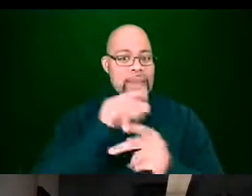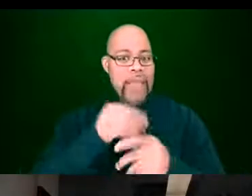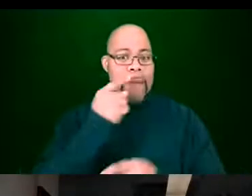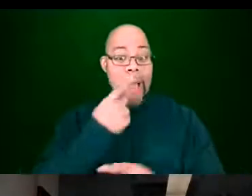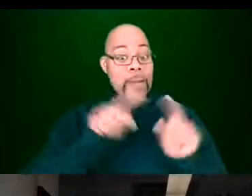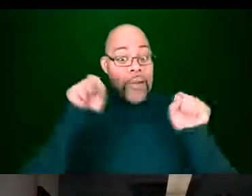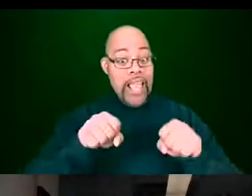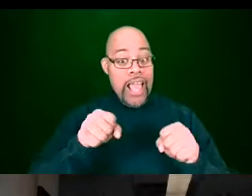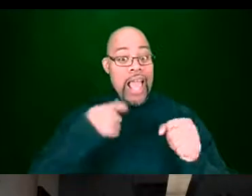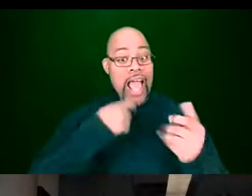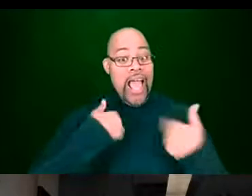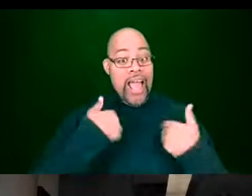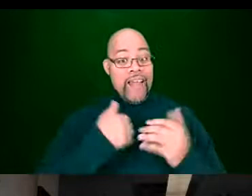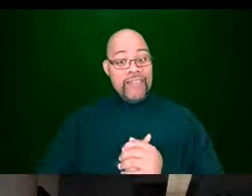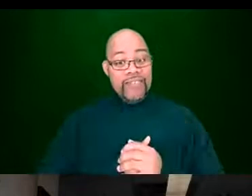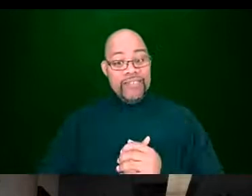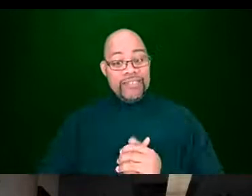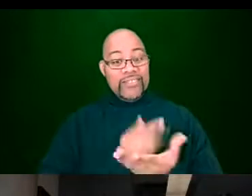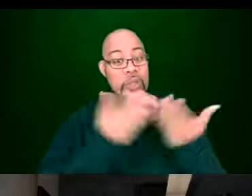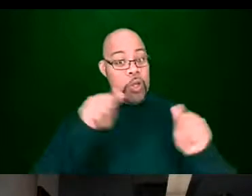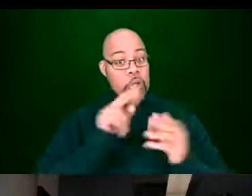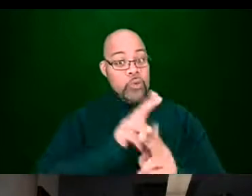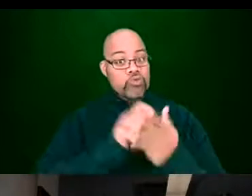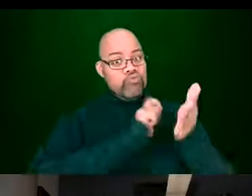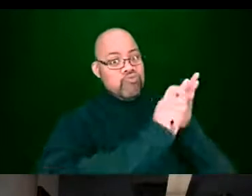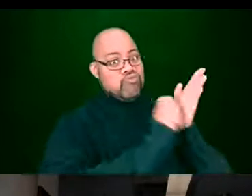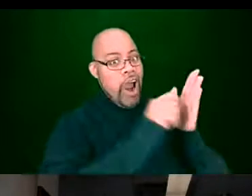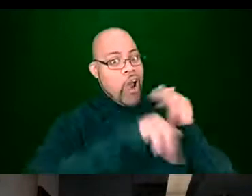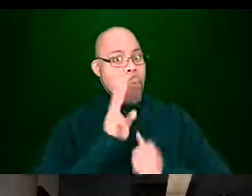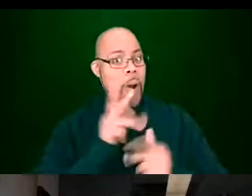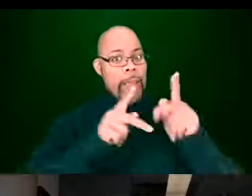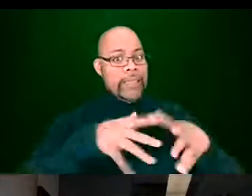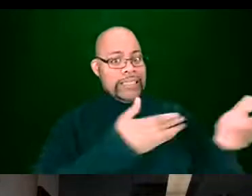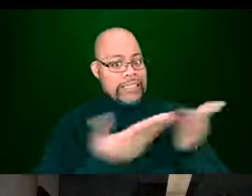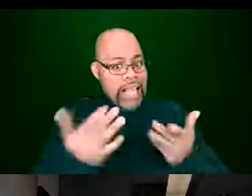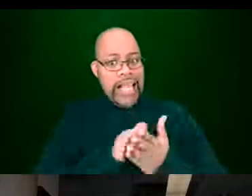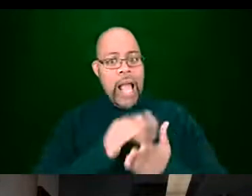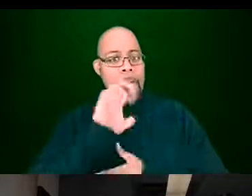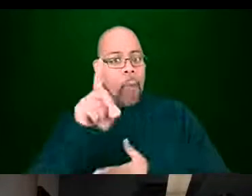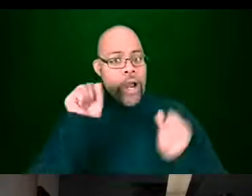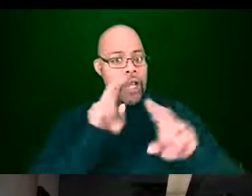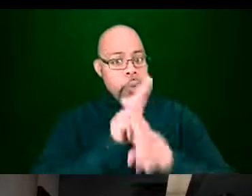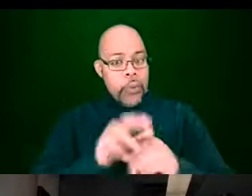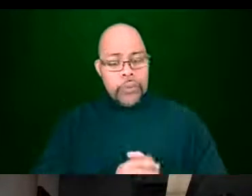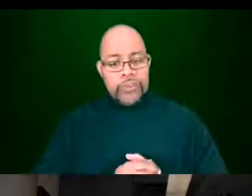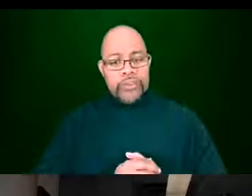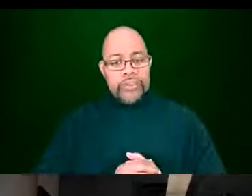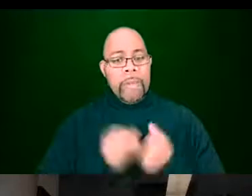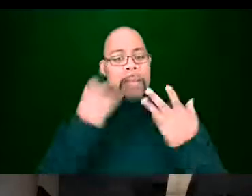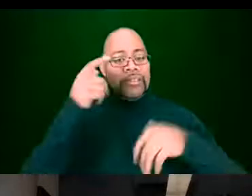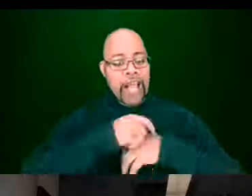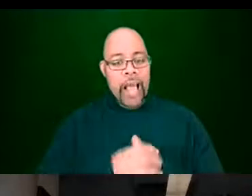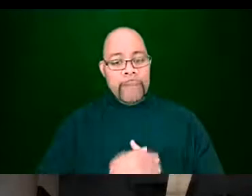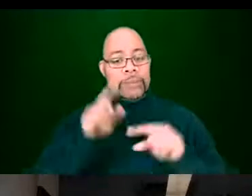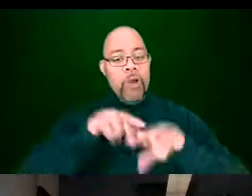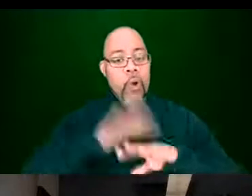you can. There's little things that you can use to like write under the water that people take in there, like boards they can use. A lot of times,